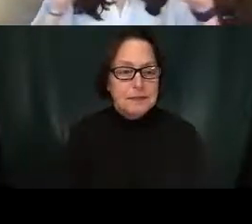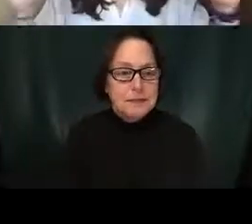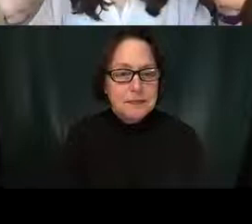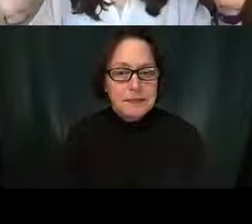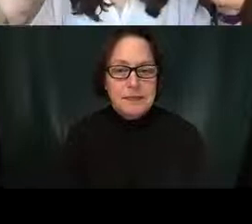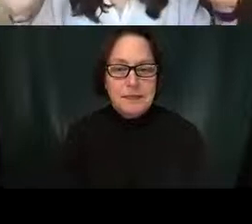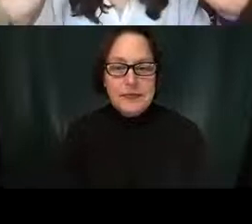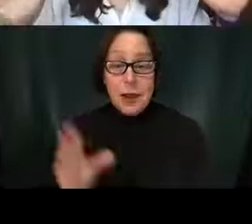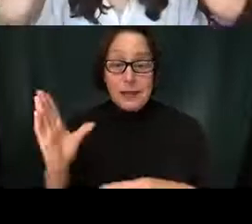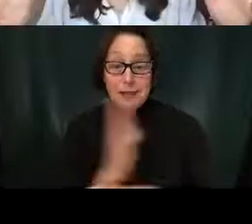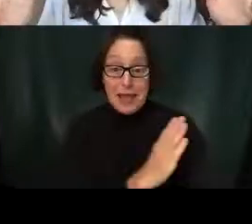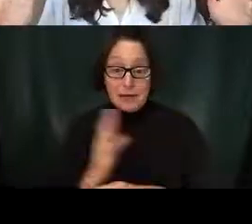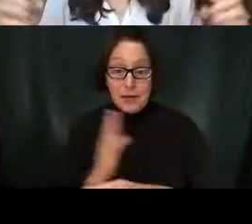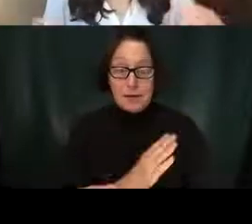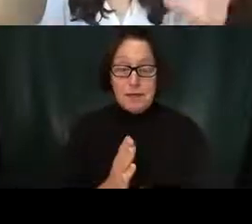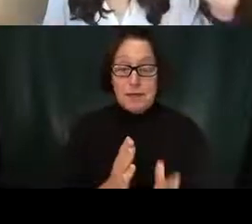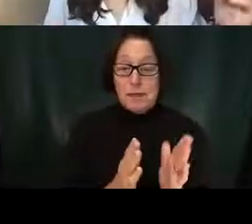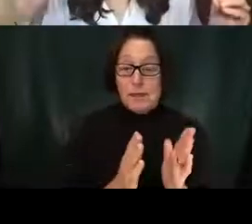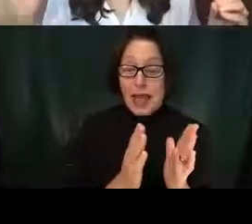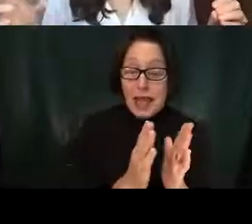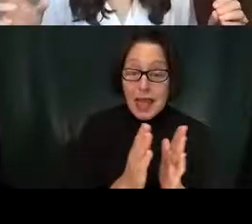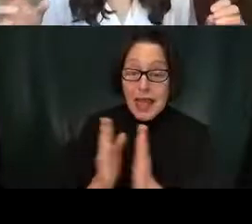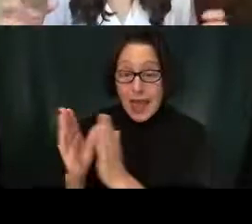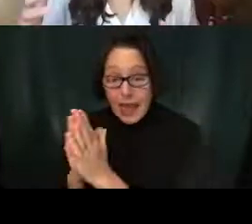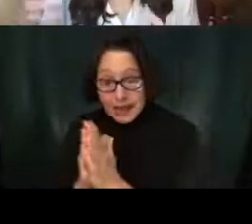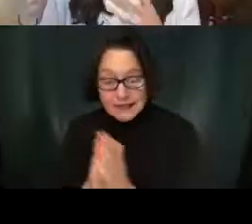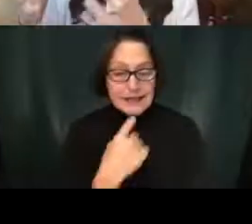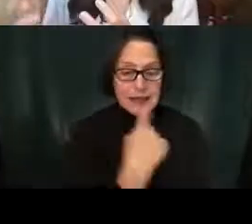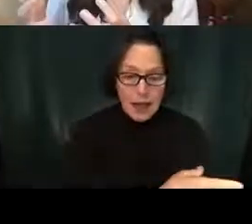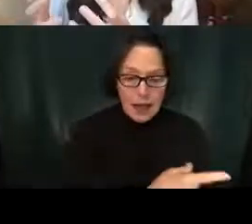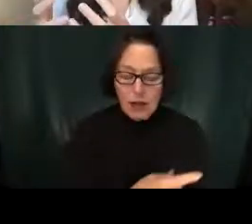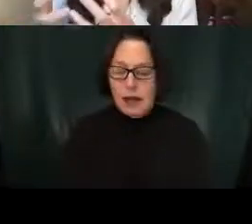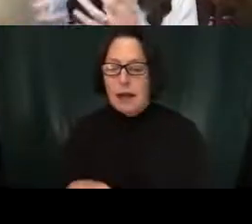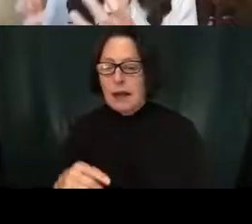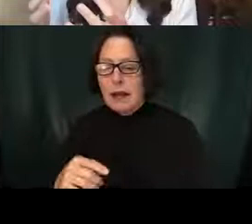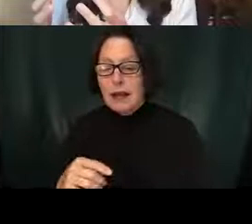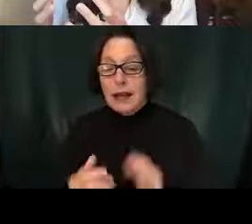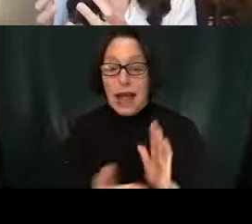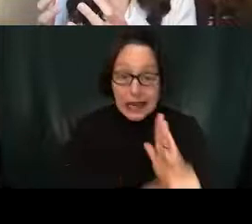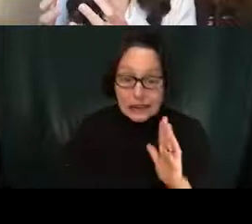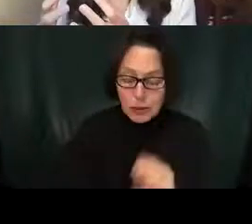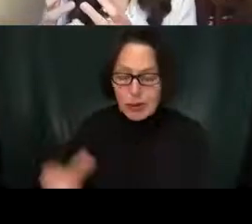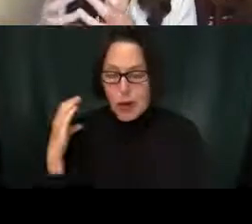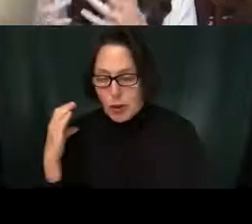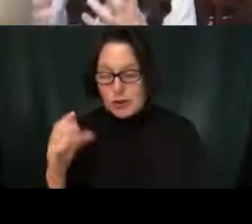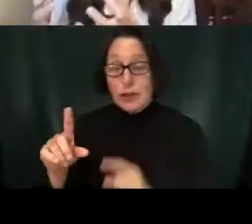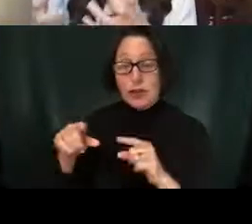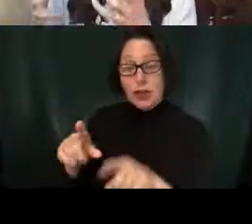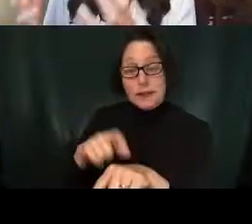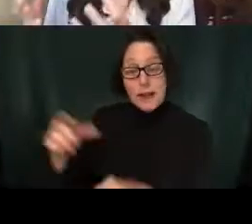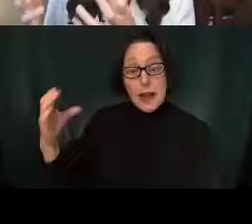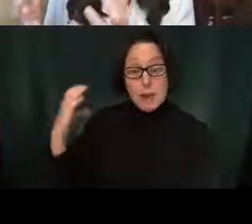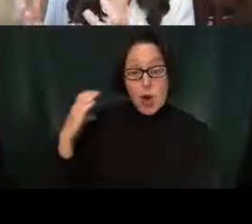On that spectrum of asking and telling and being an expert or a coach, when we are in that coaching role, the